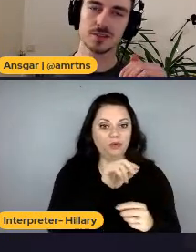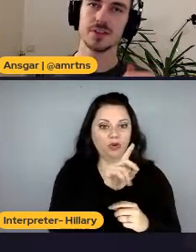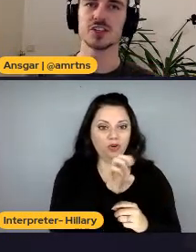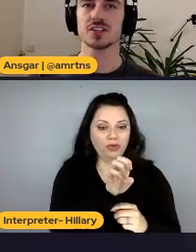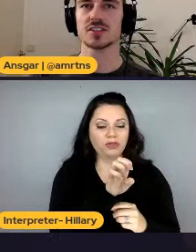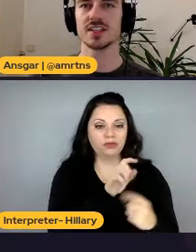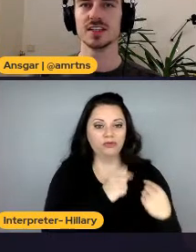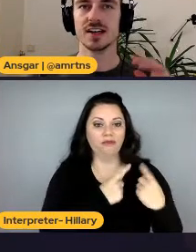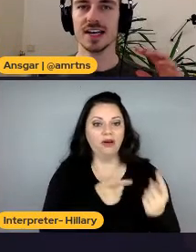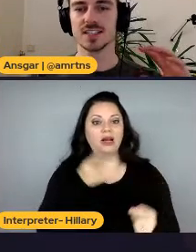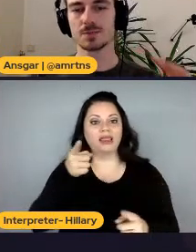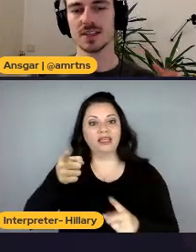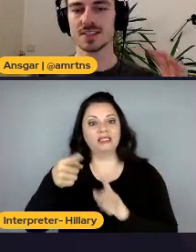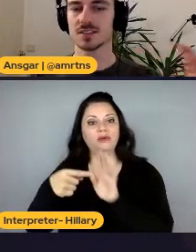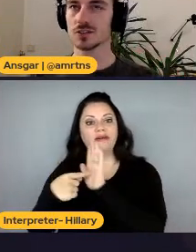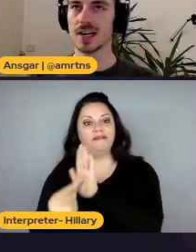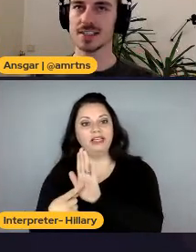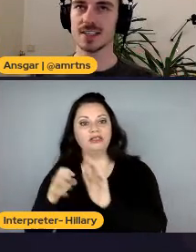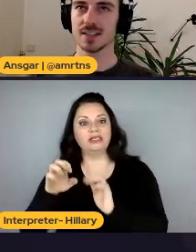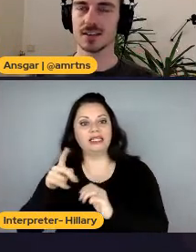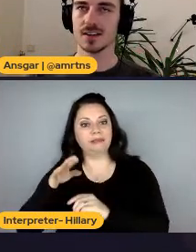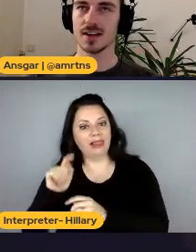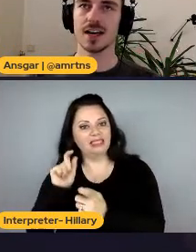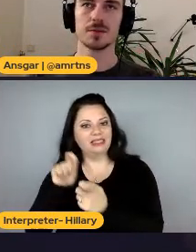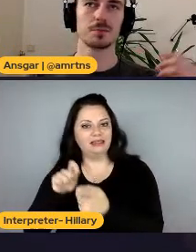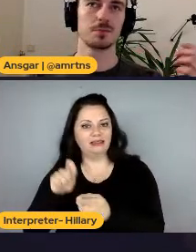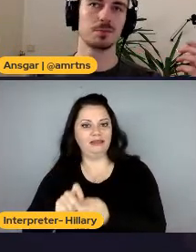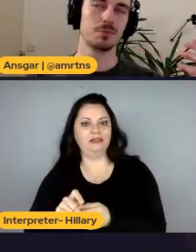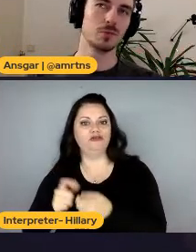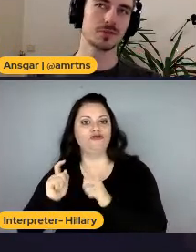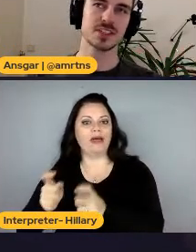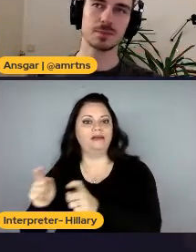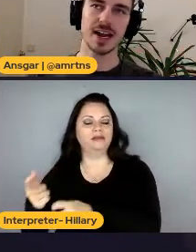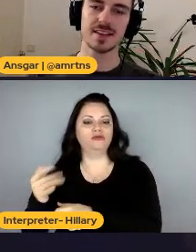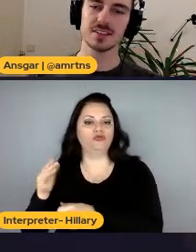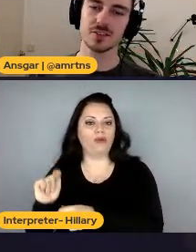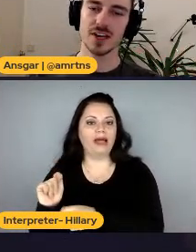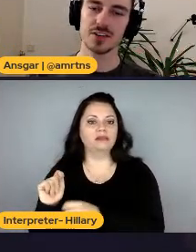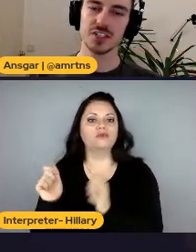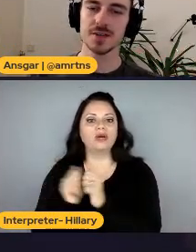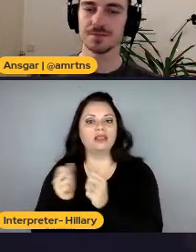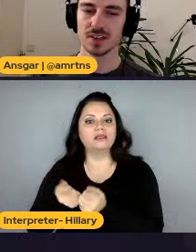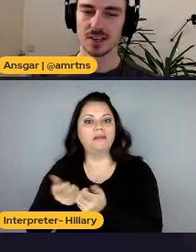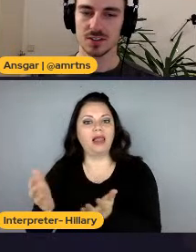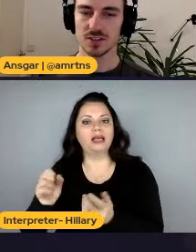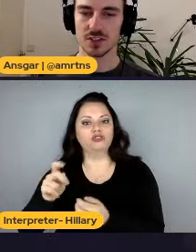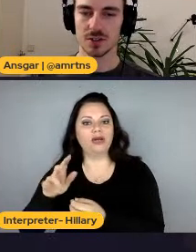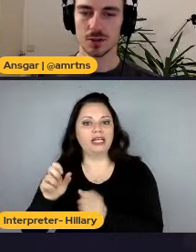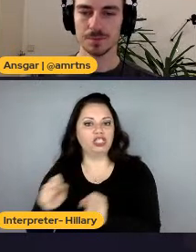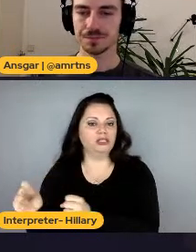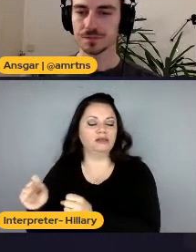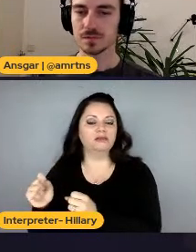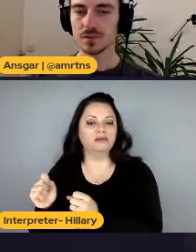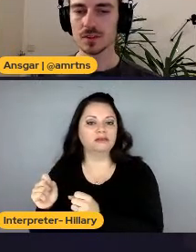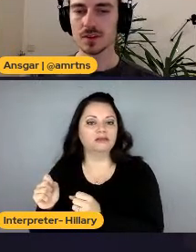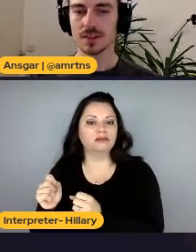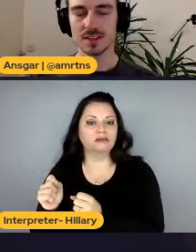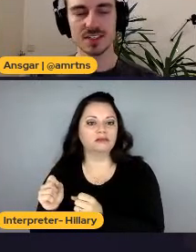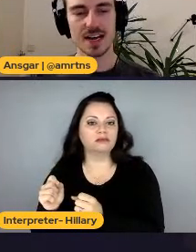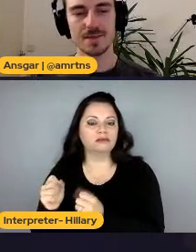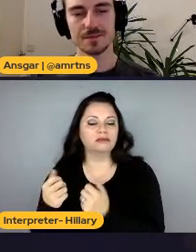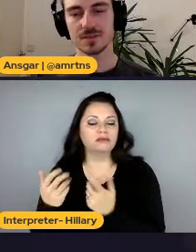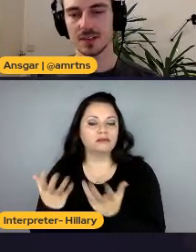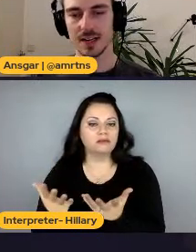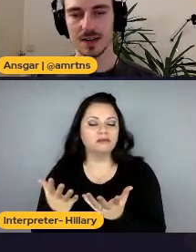So this features the explicit granting with supplying the strategy. So